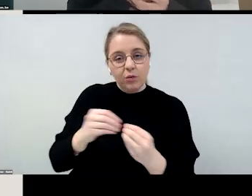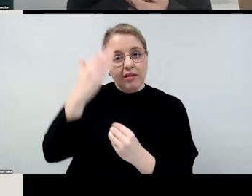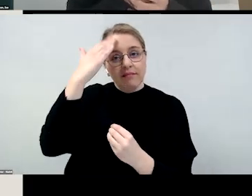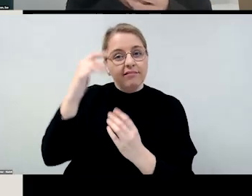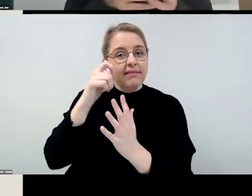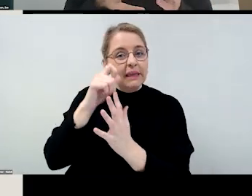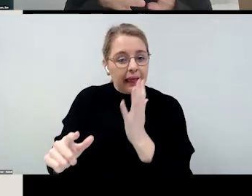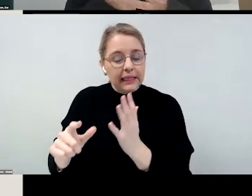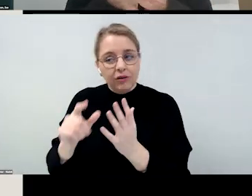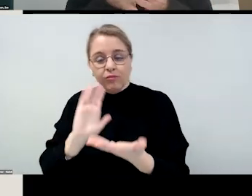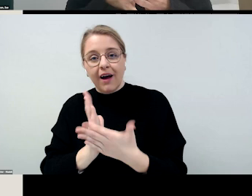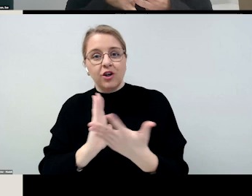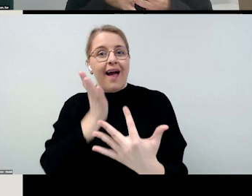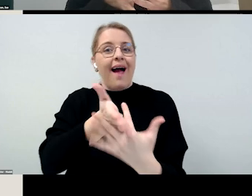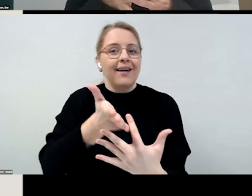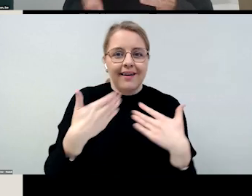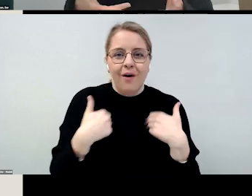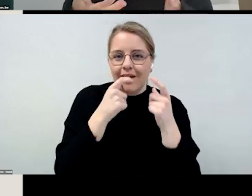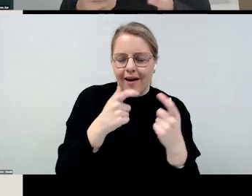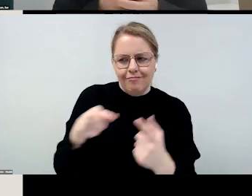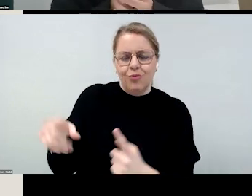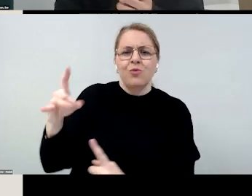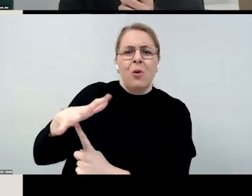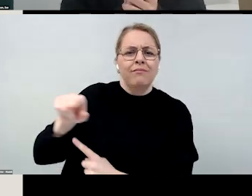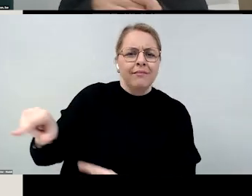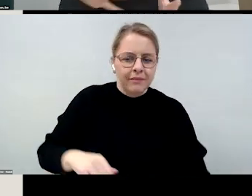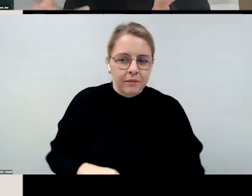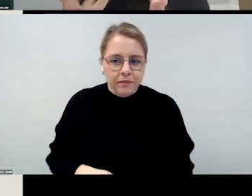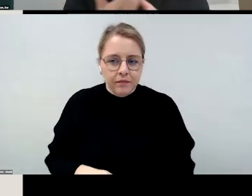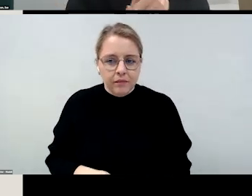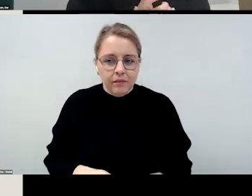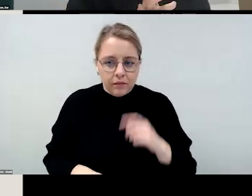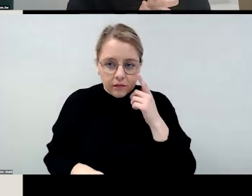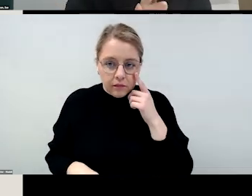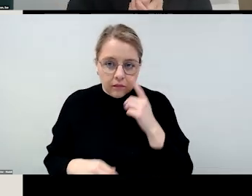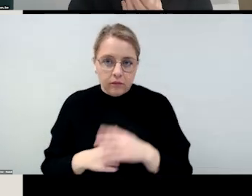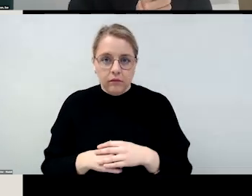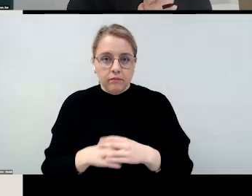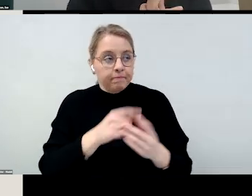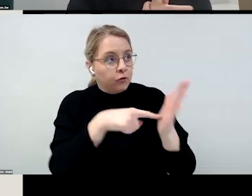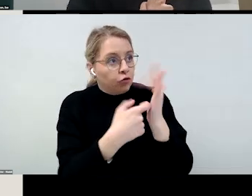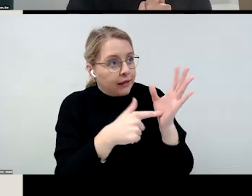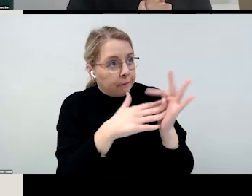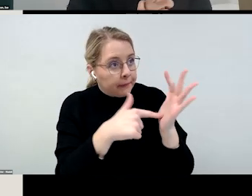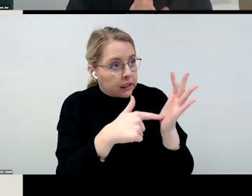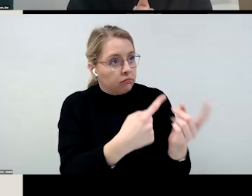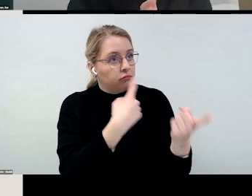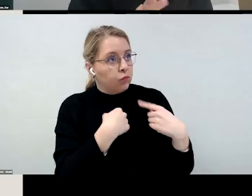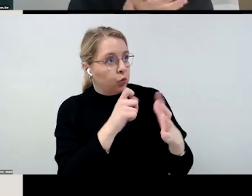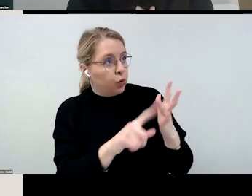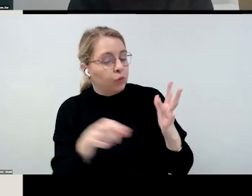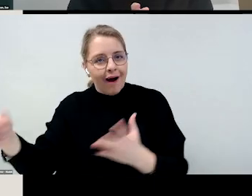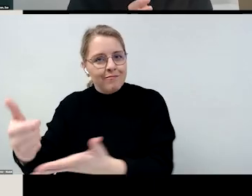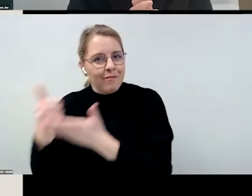healthcare, to engage with that healthcare on reaching and then adhere to treatment. But they also